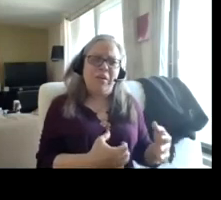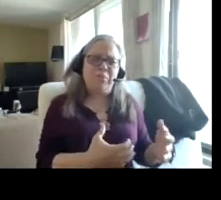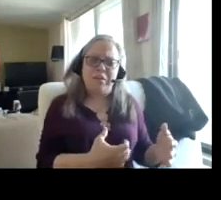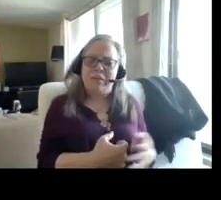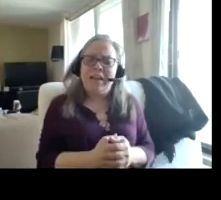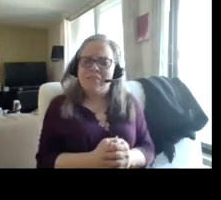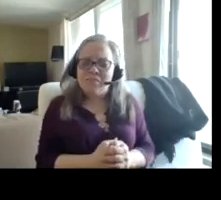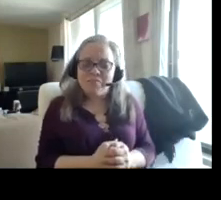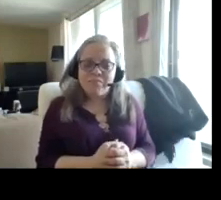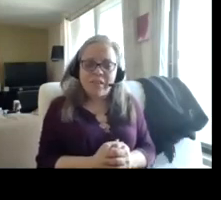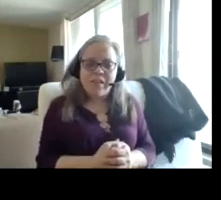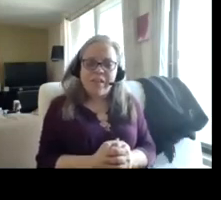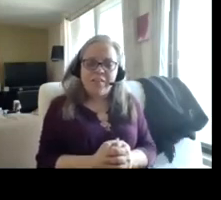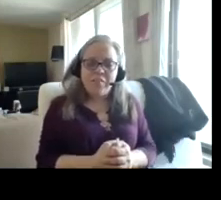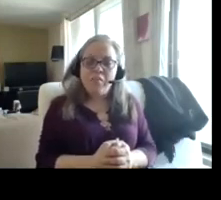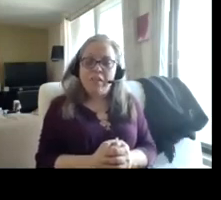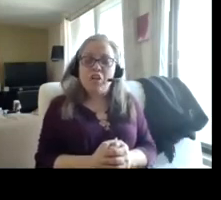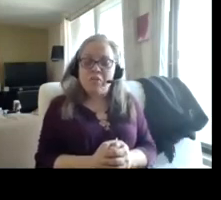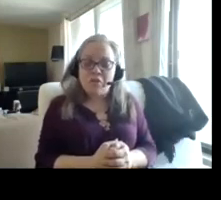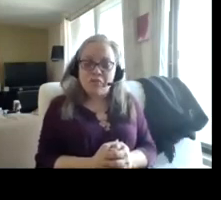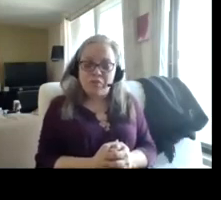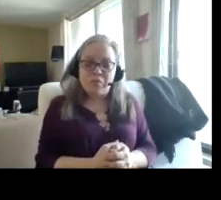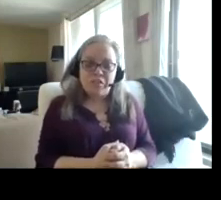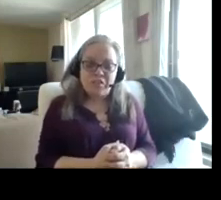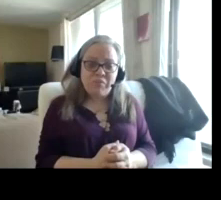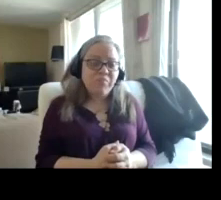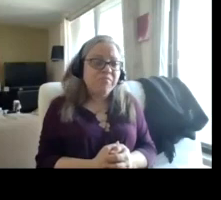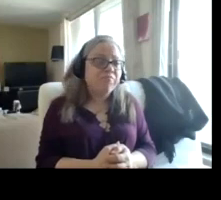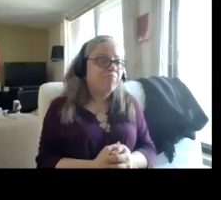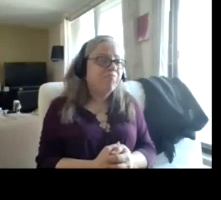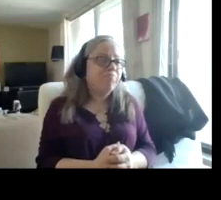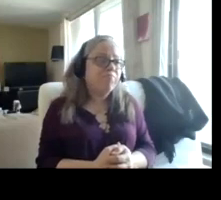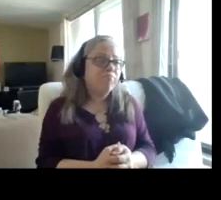them as best we can. Let's start with our first question.